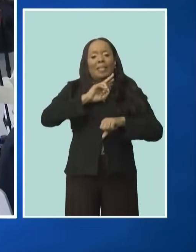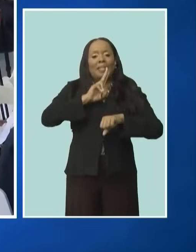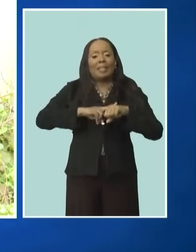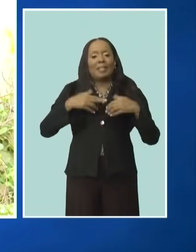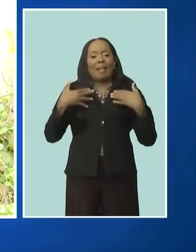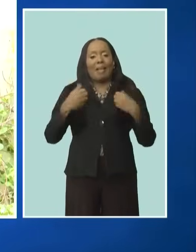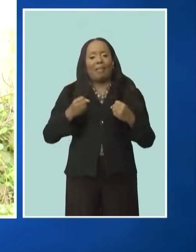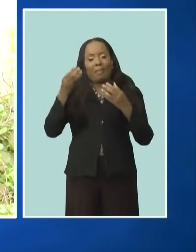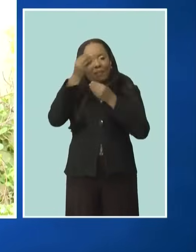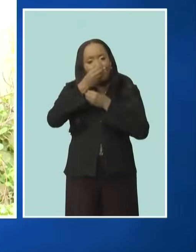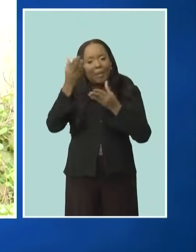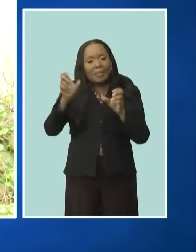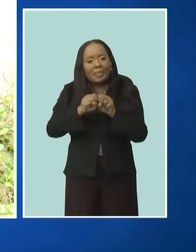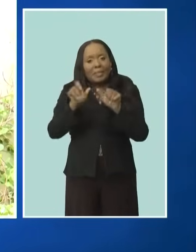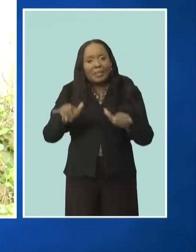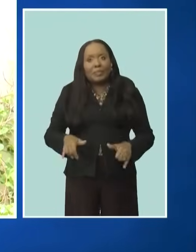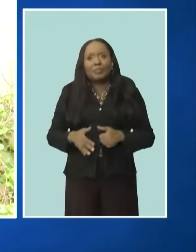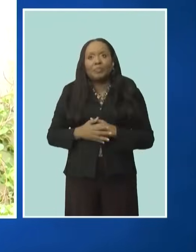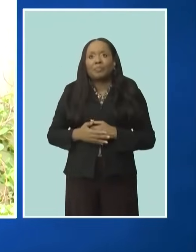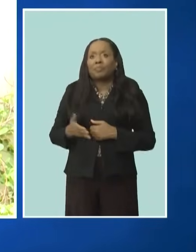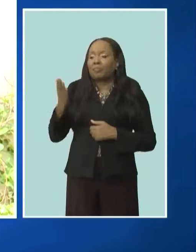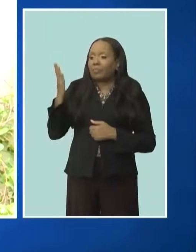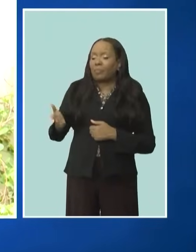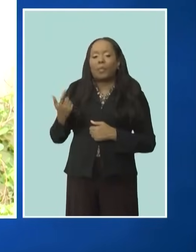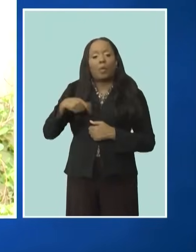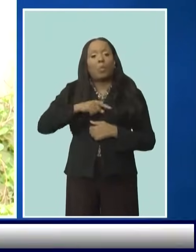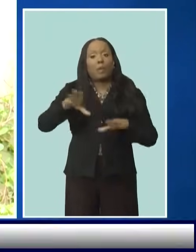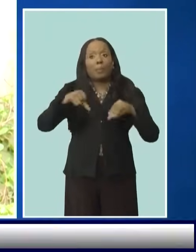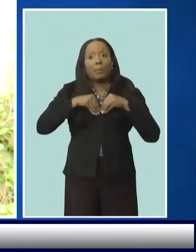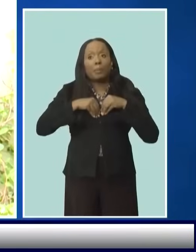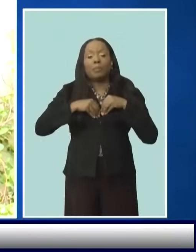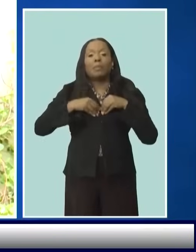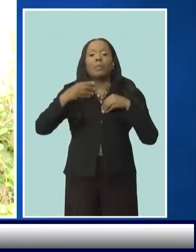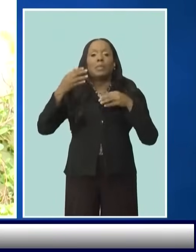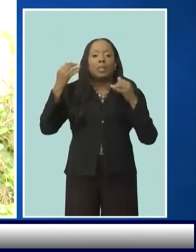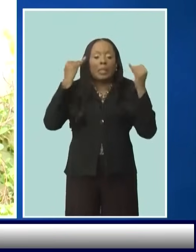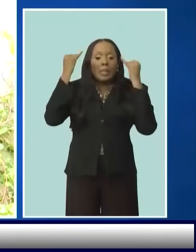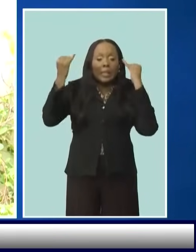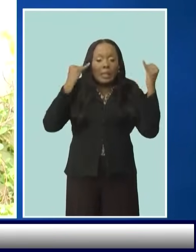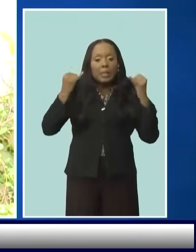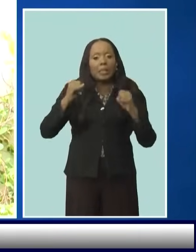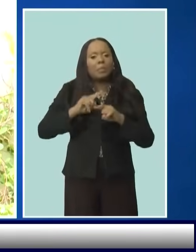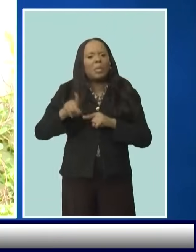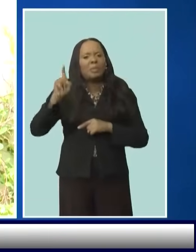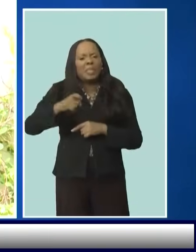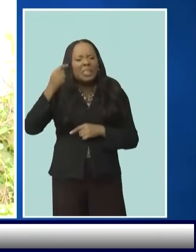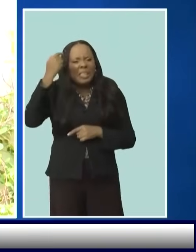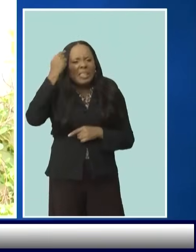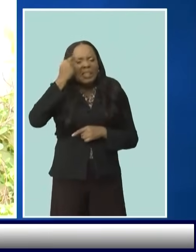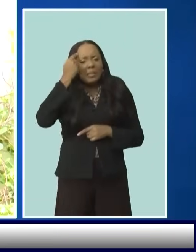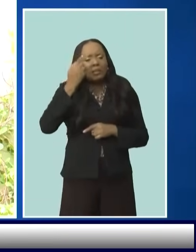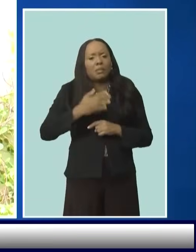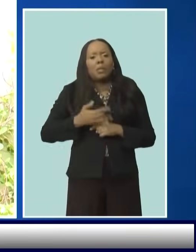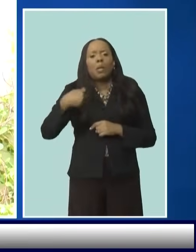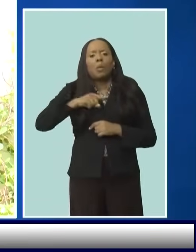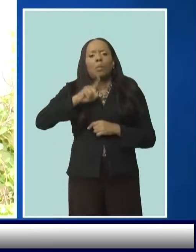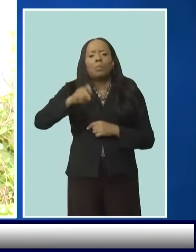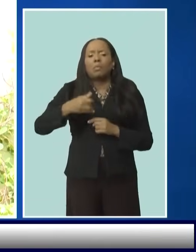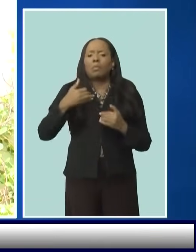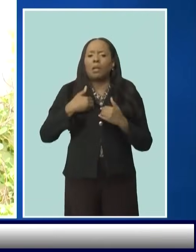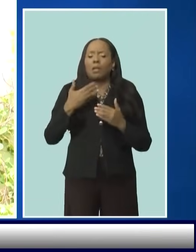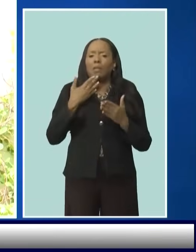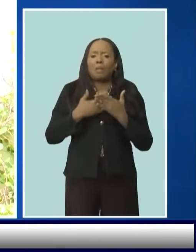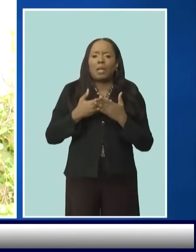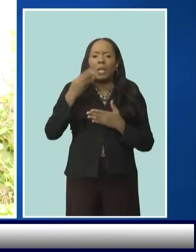system. As we embrace innovation, we must also be thoughtful. Integrating AI into healthcare must be guided by principles of